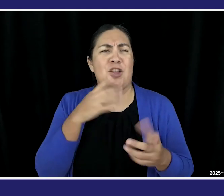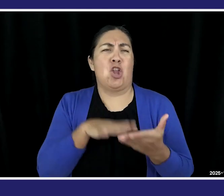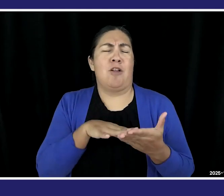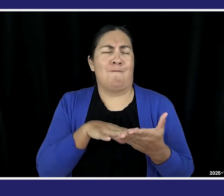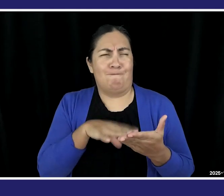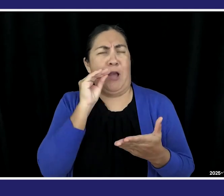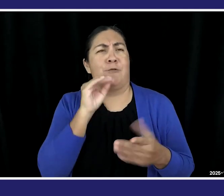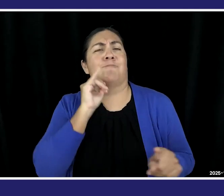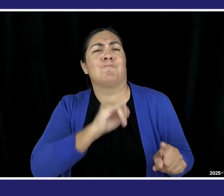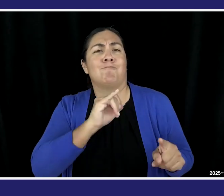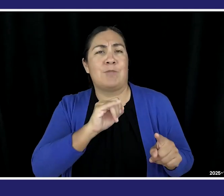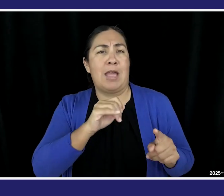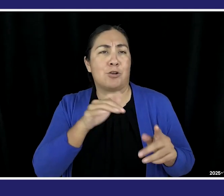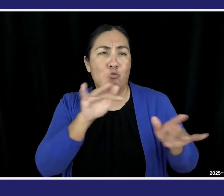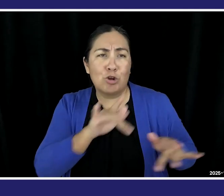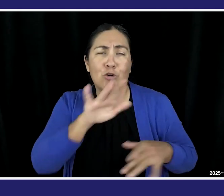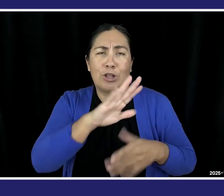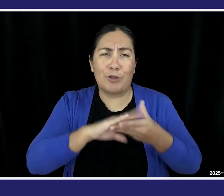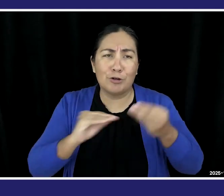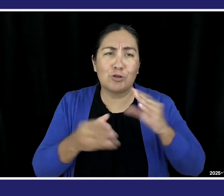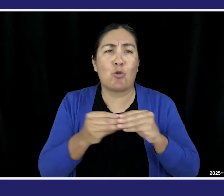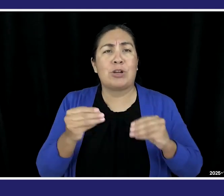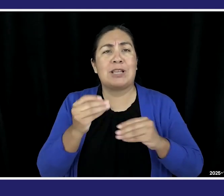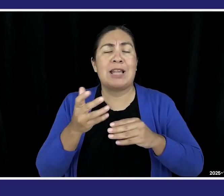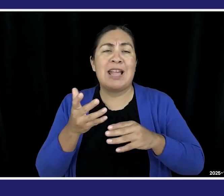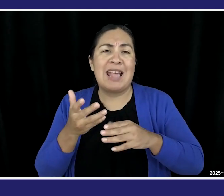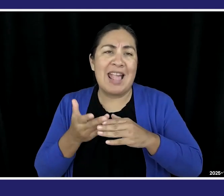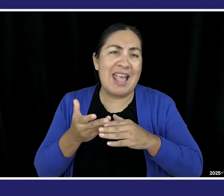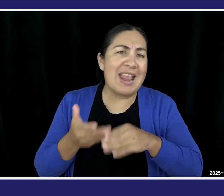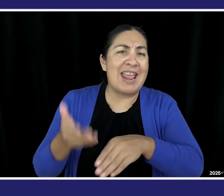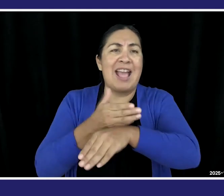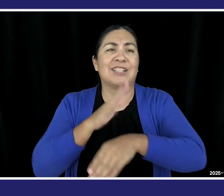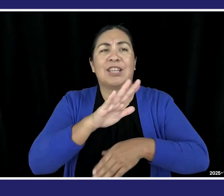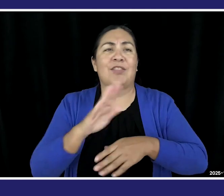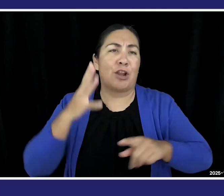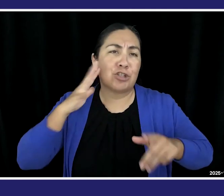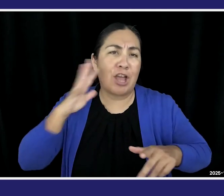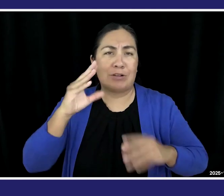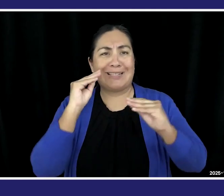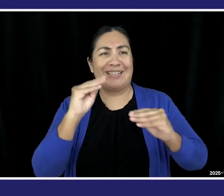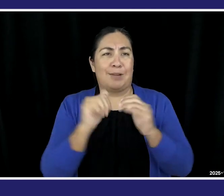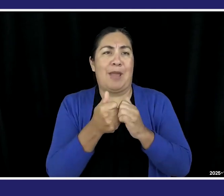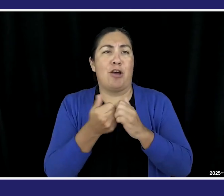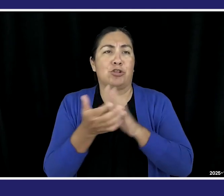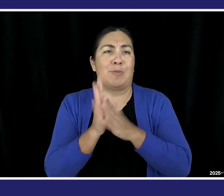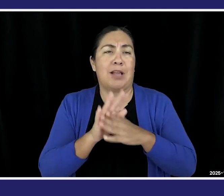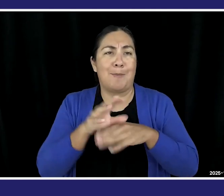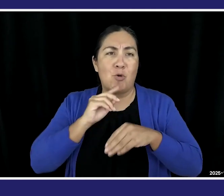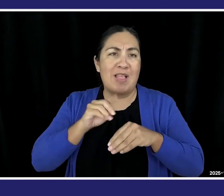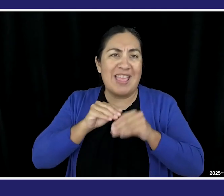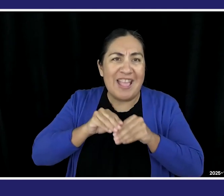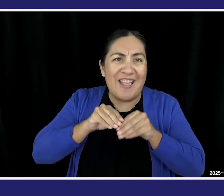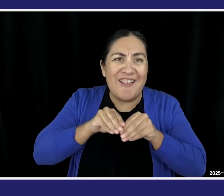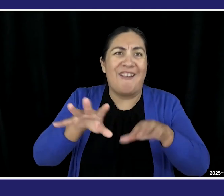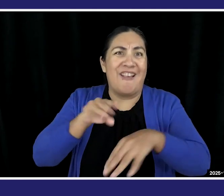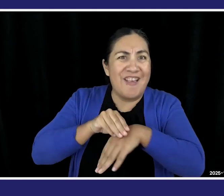to be influencers, the entertainment factor, has been a great help for the clients inside